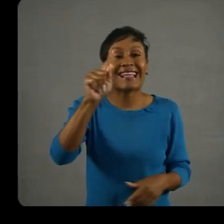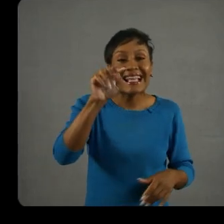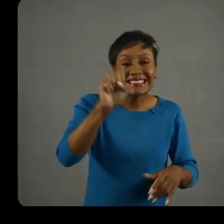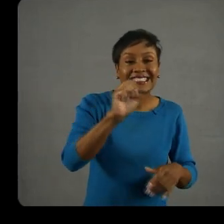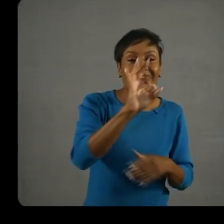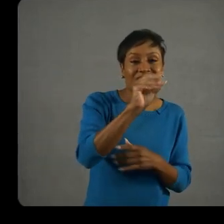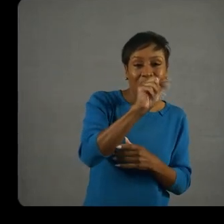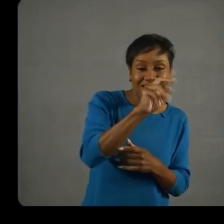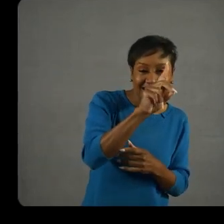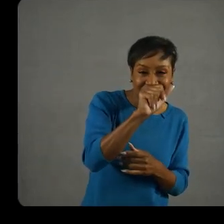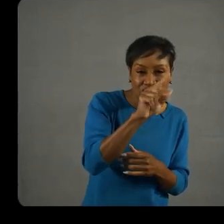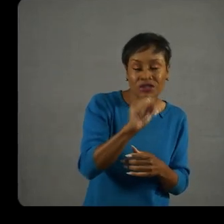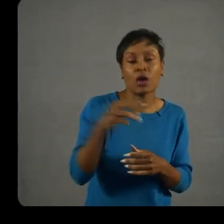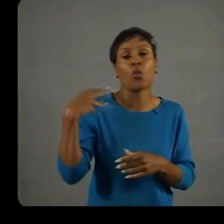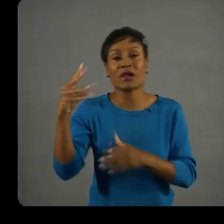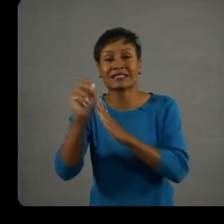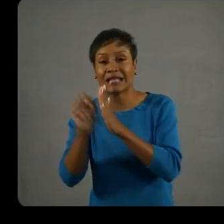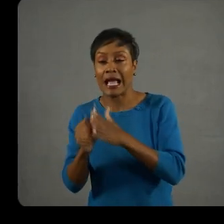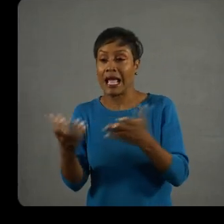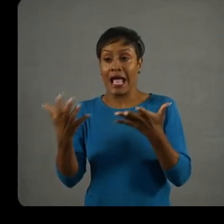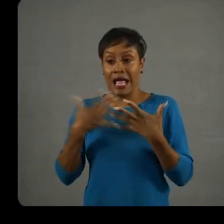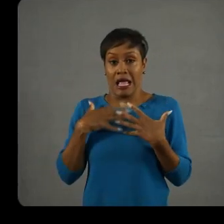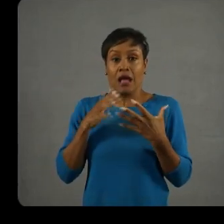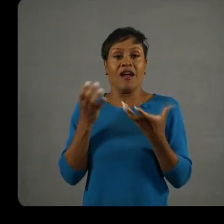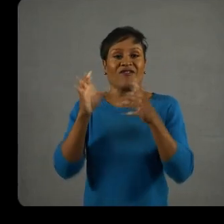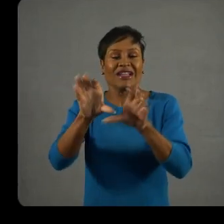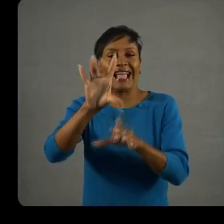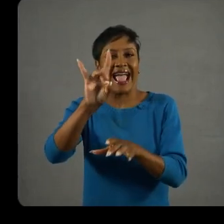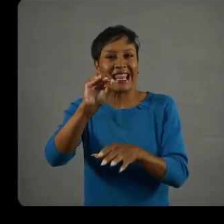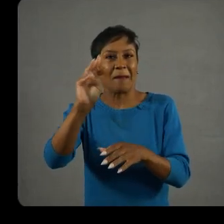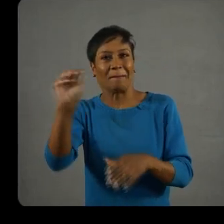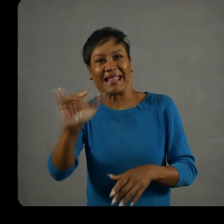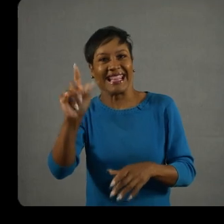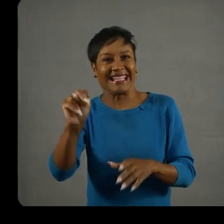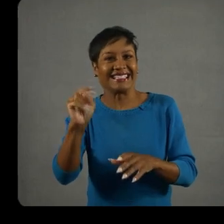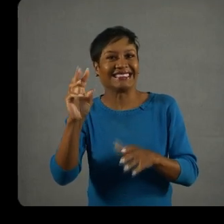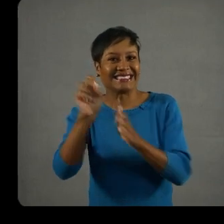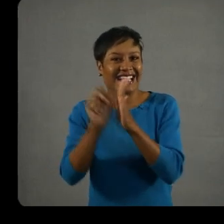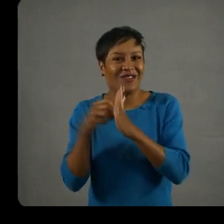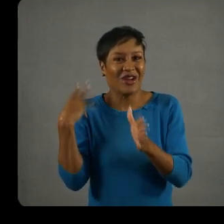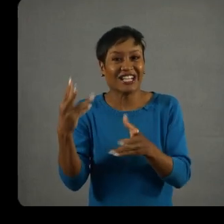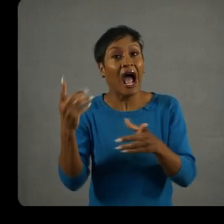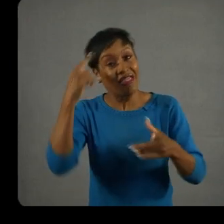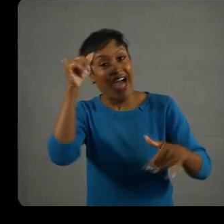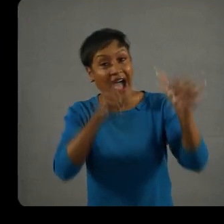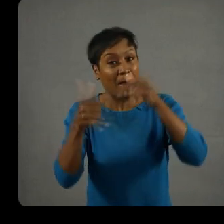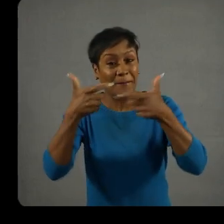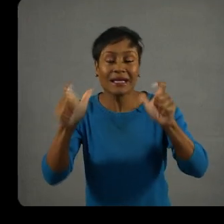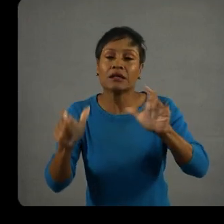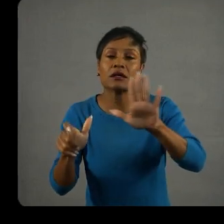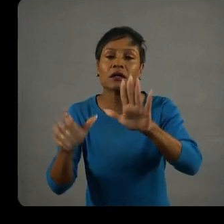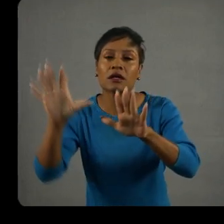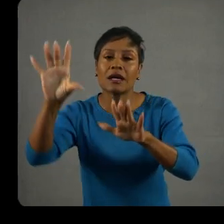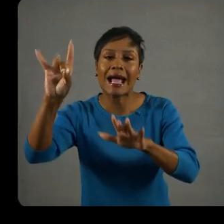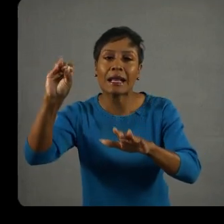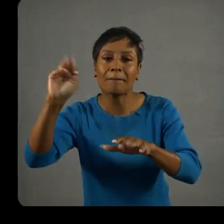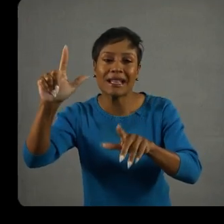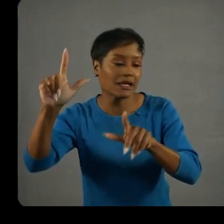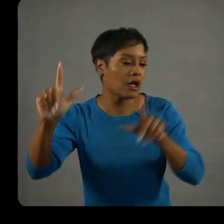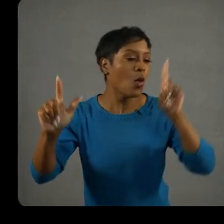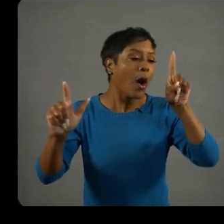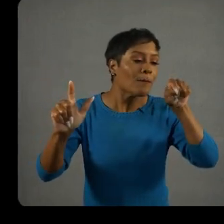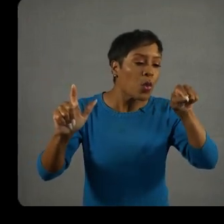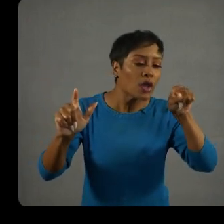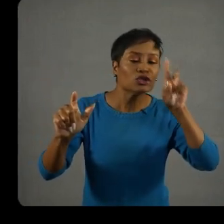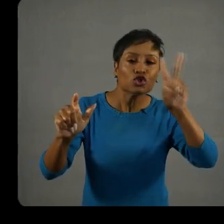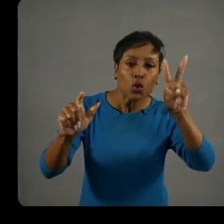I'm investing $80 million across the state. Sounds like a big number, but we're serving 1.2 million kids. So when you divide that